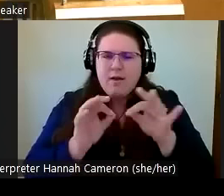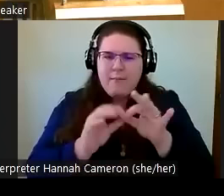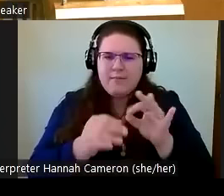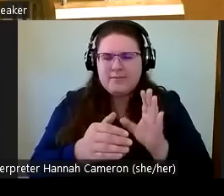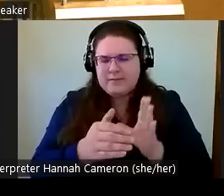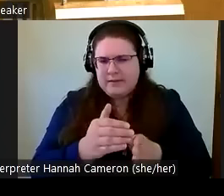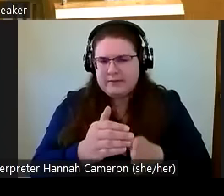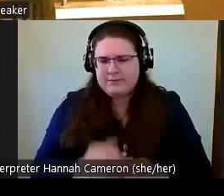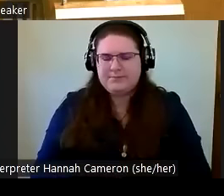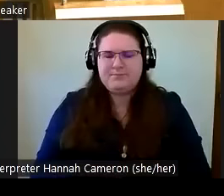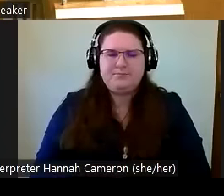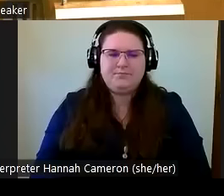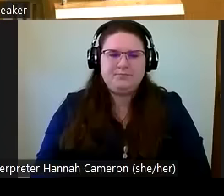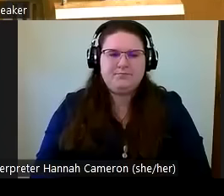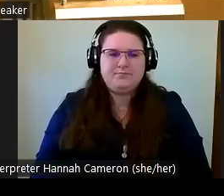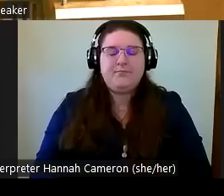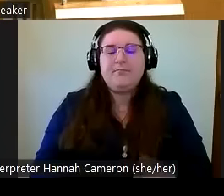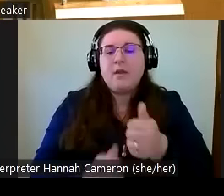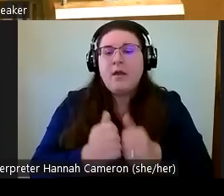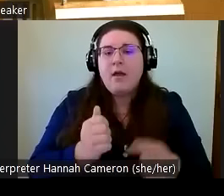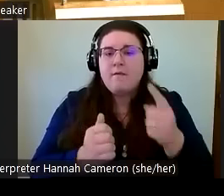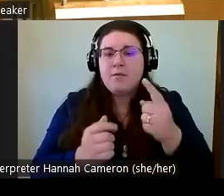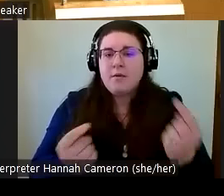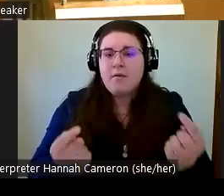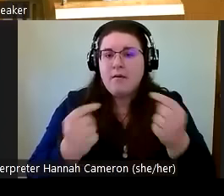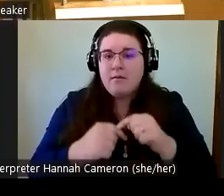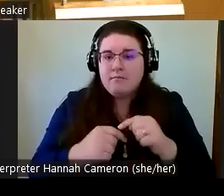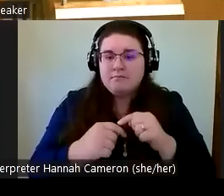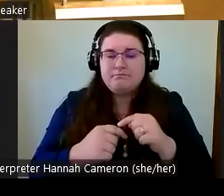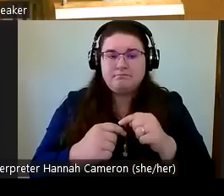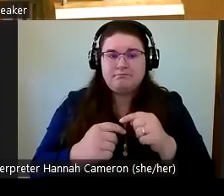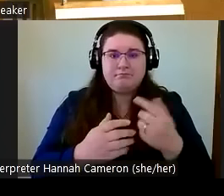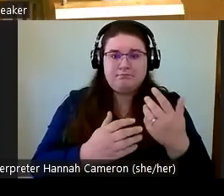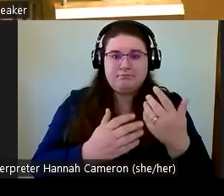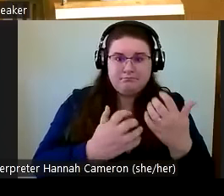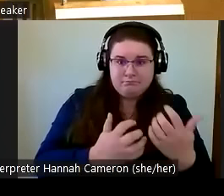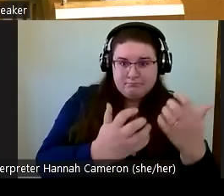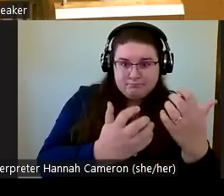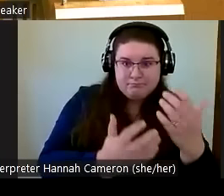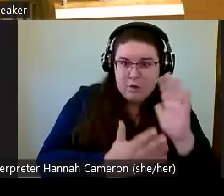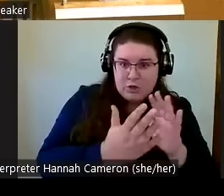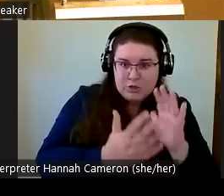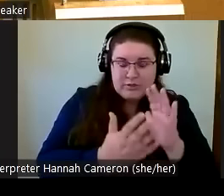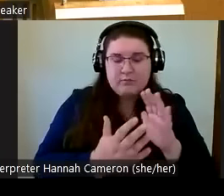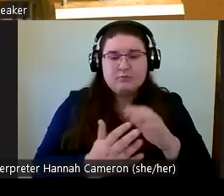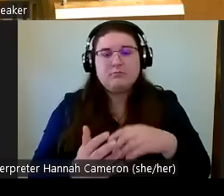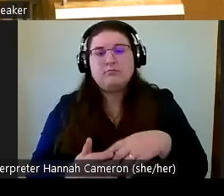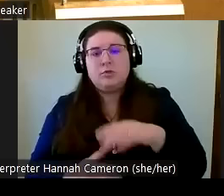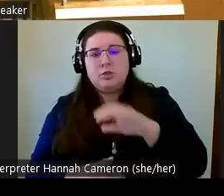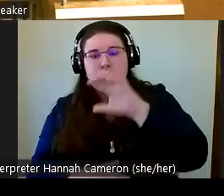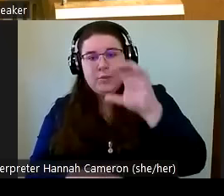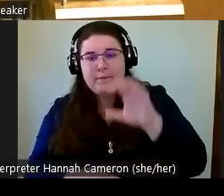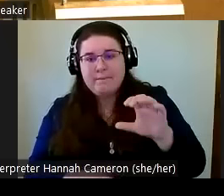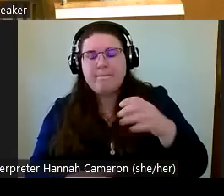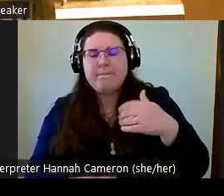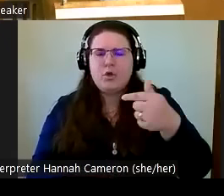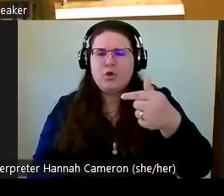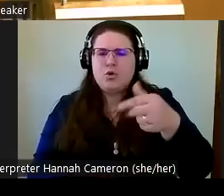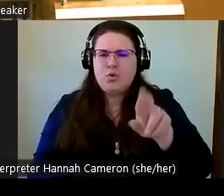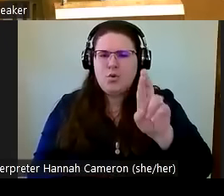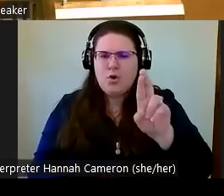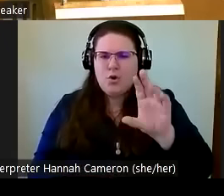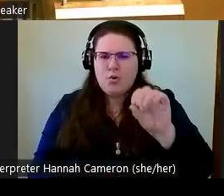For everybody, both those of you on Zoom as well as here in person, we'll have an evaluation and a QR code at the conclusion of